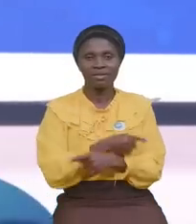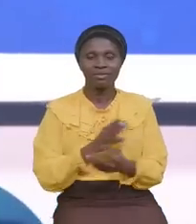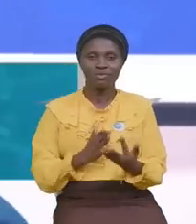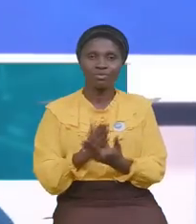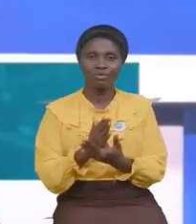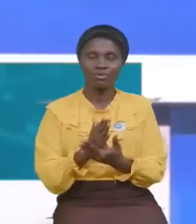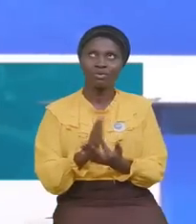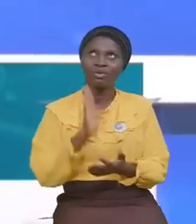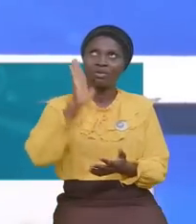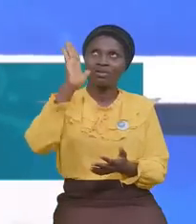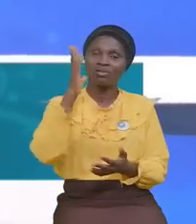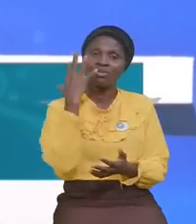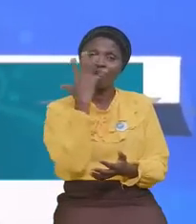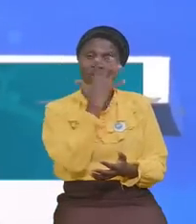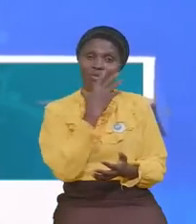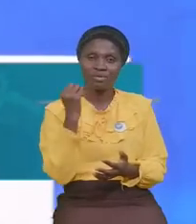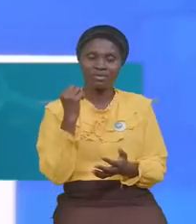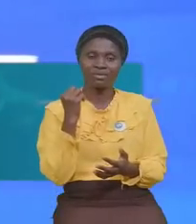visitation.